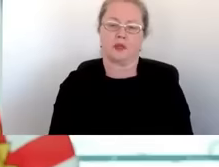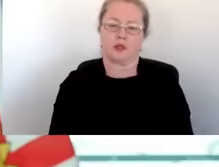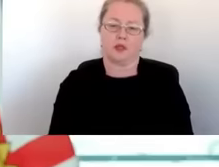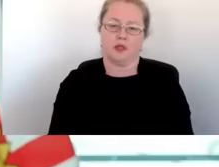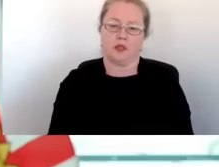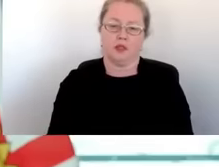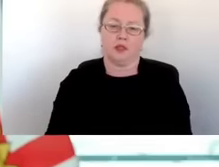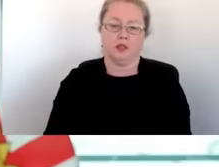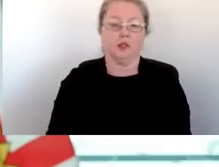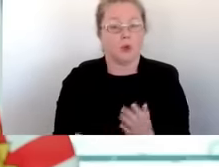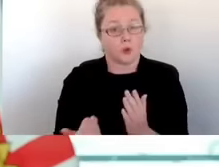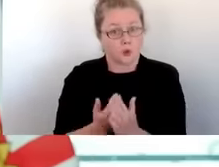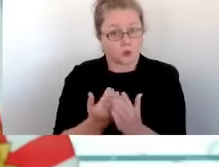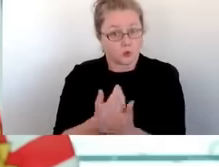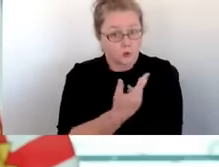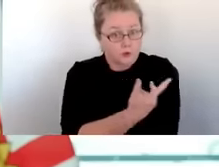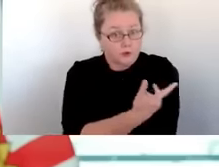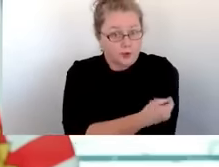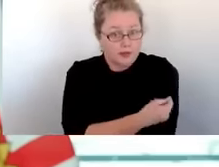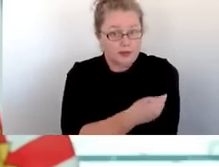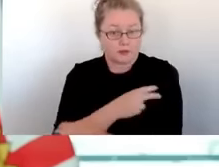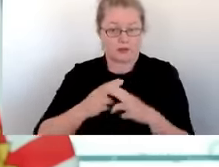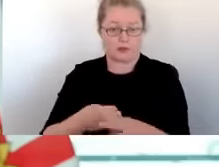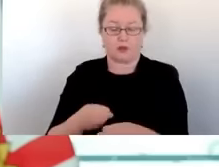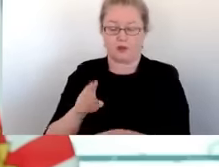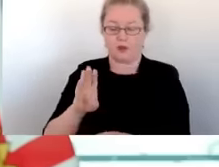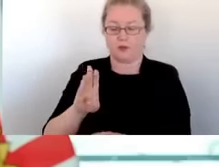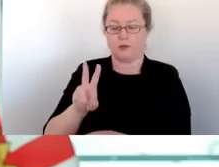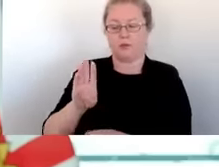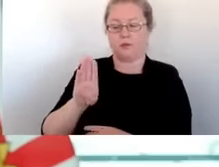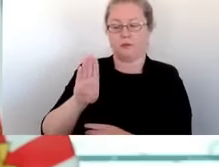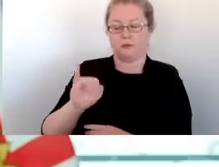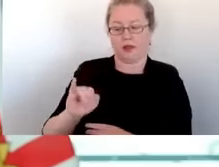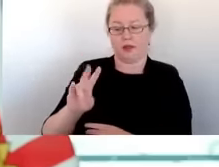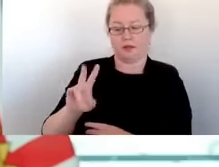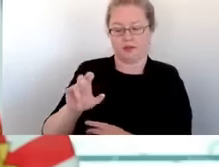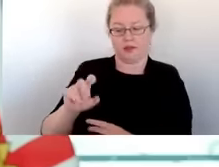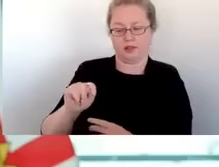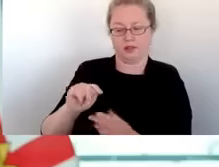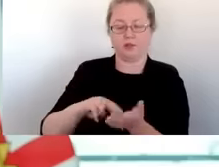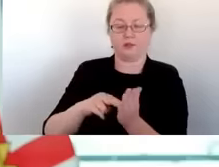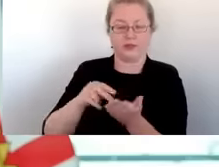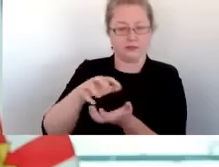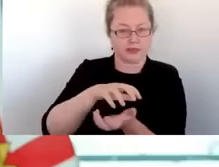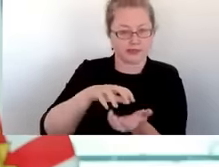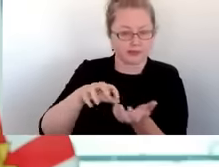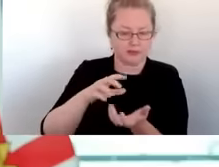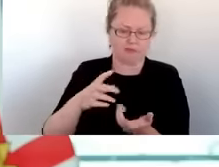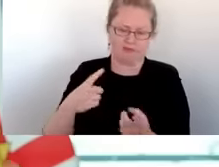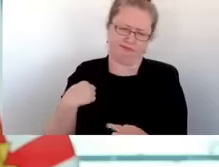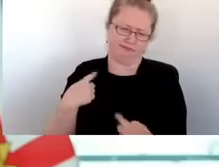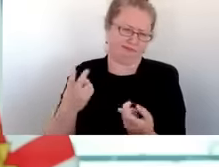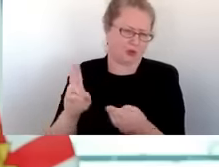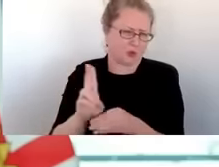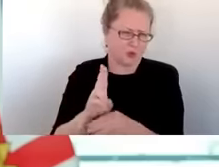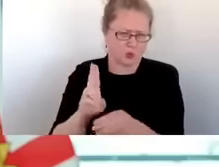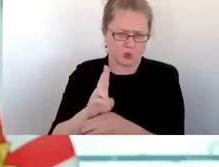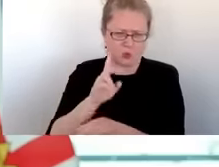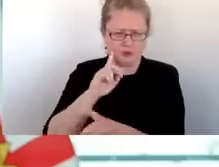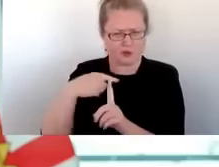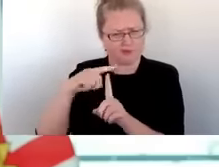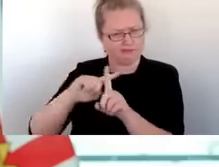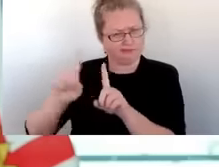So the new bivalent vaccine is a combination vaccine, and we use multivalent vaccines. Bi is